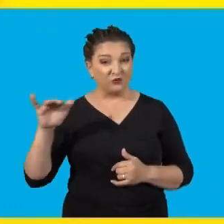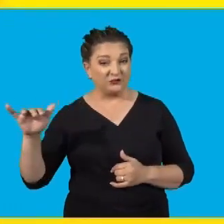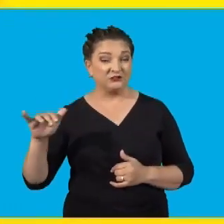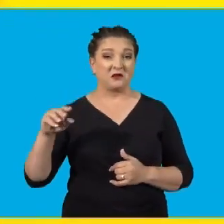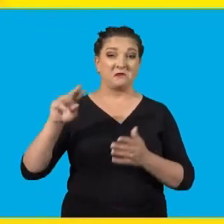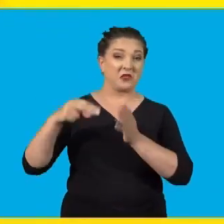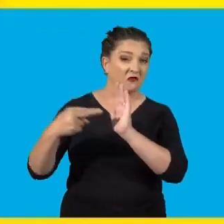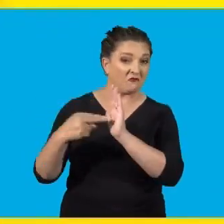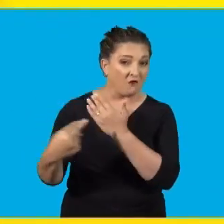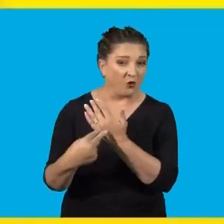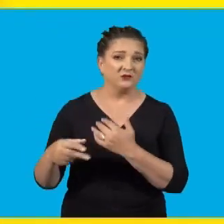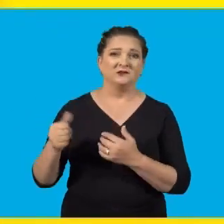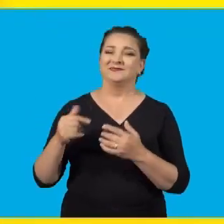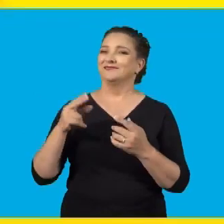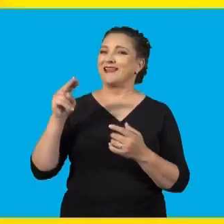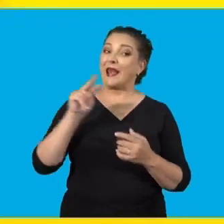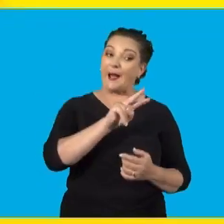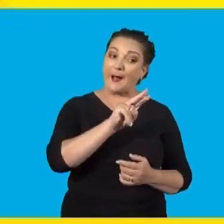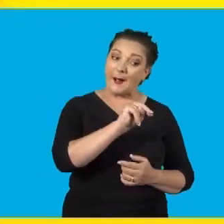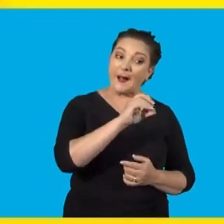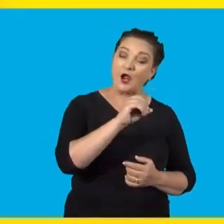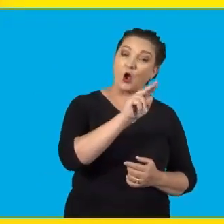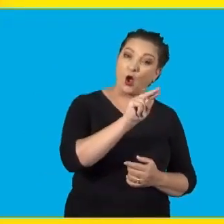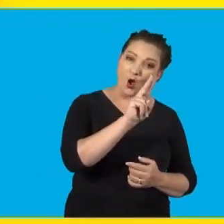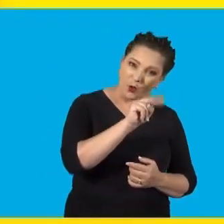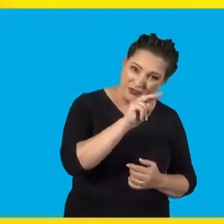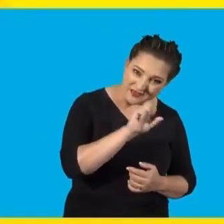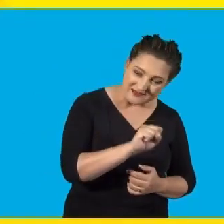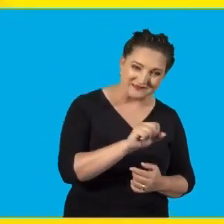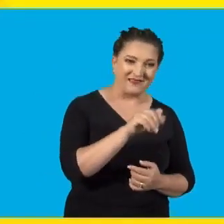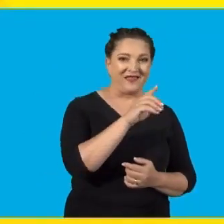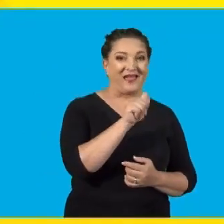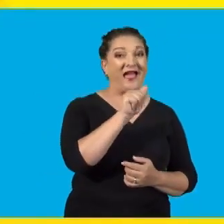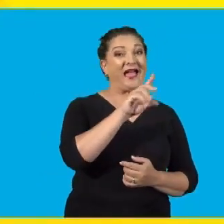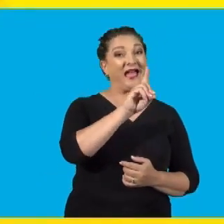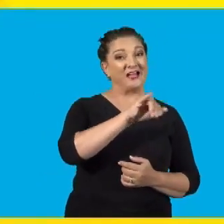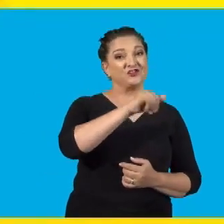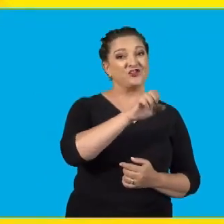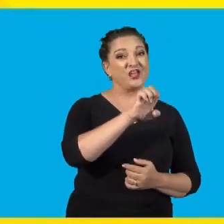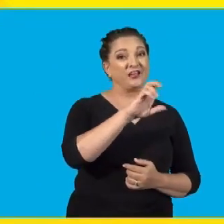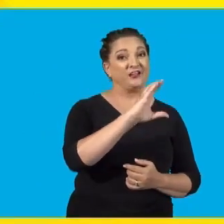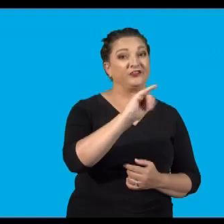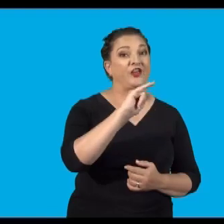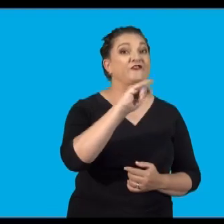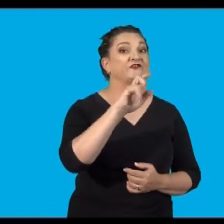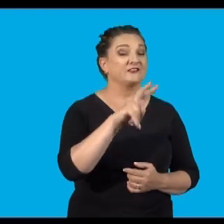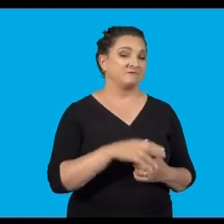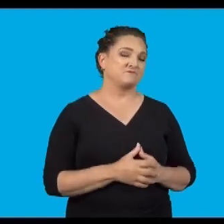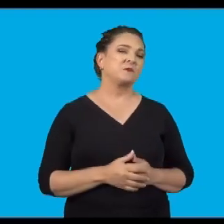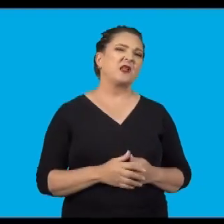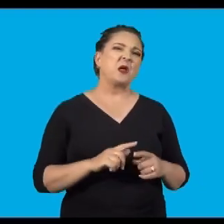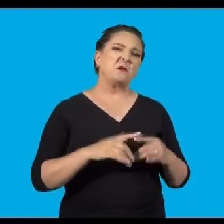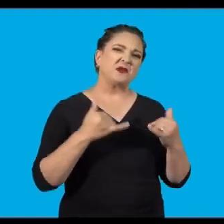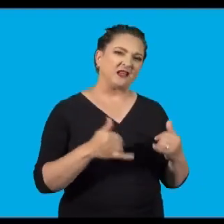your alliteration, similes, metaphors. They are nouns, adjectives, pronouns, adverbs. Okay, so let's